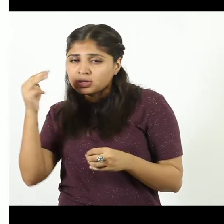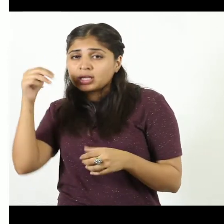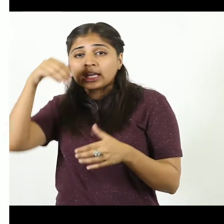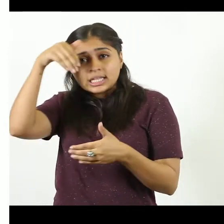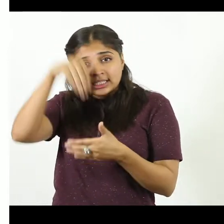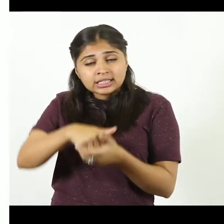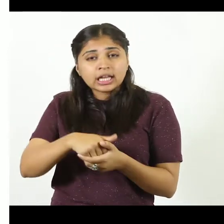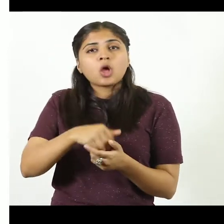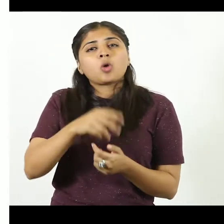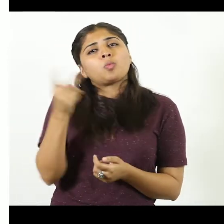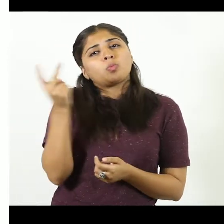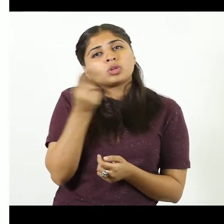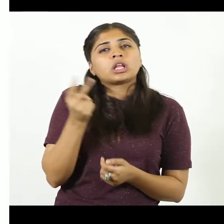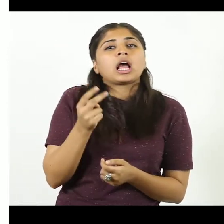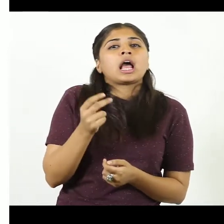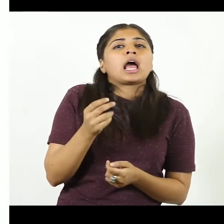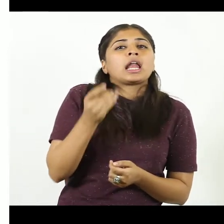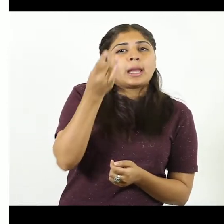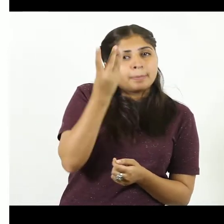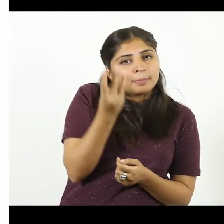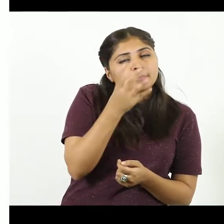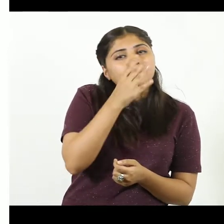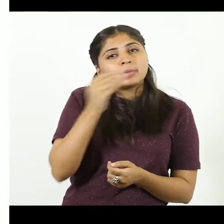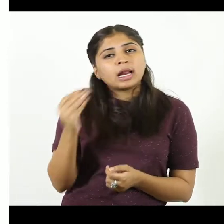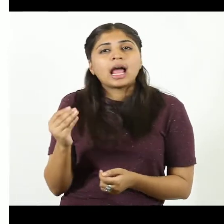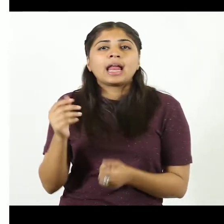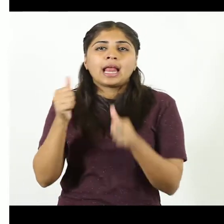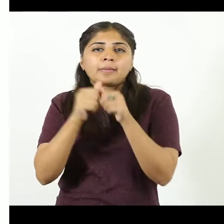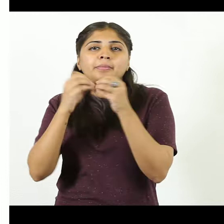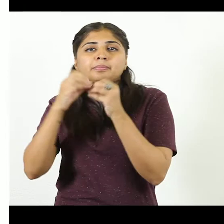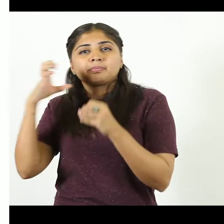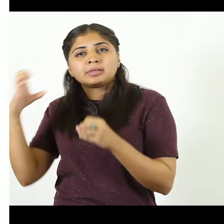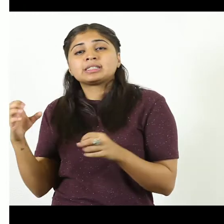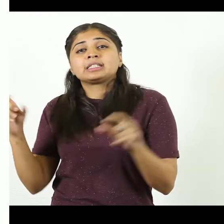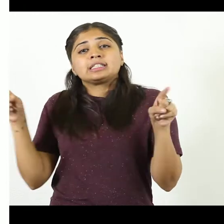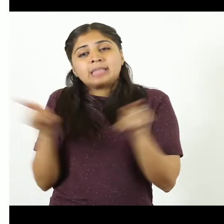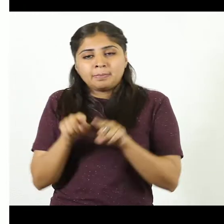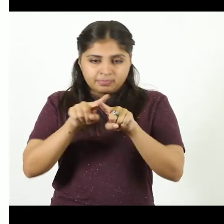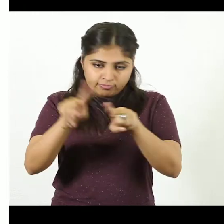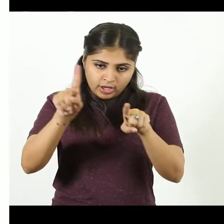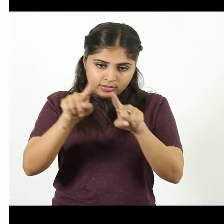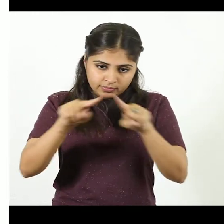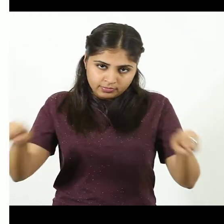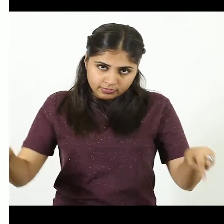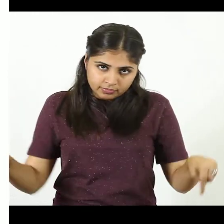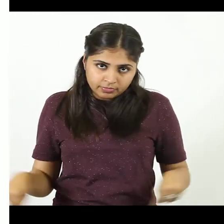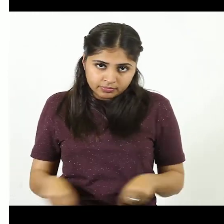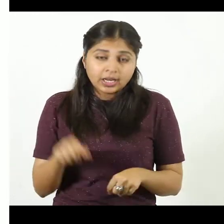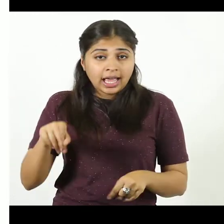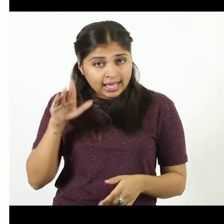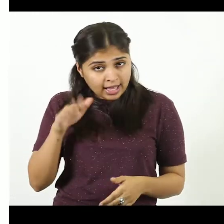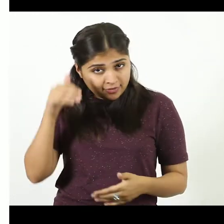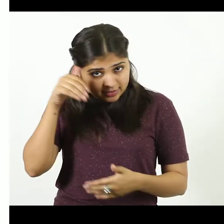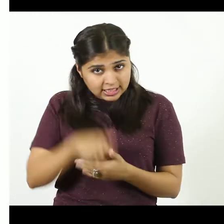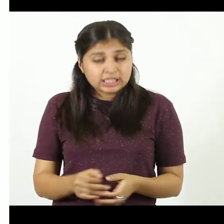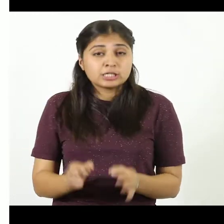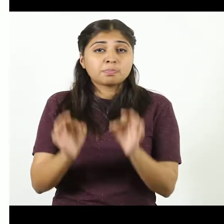the same keys. It also contains special keys such as pause, break, and print screen.